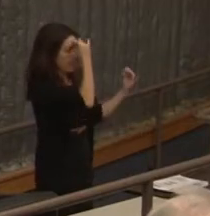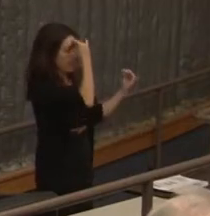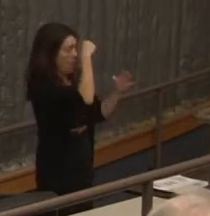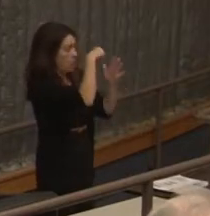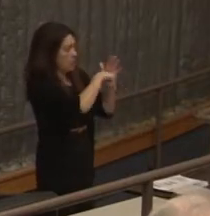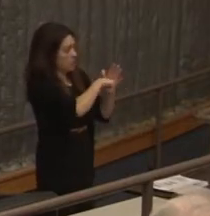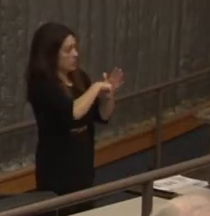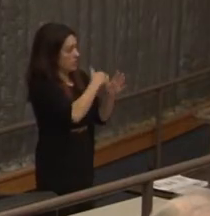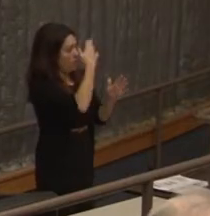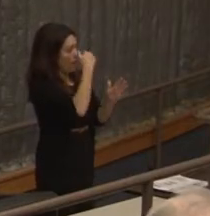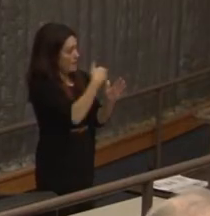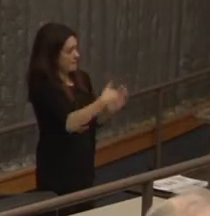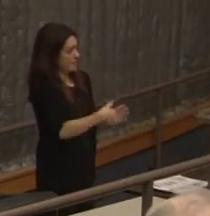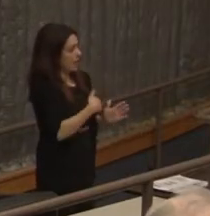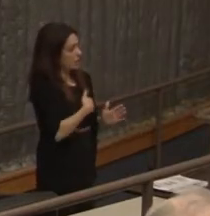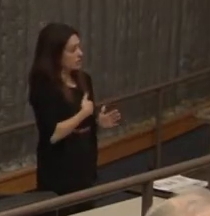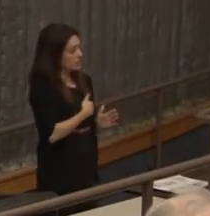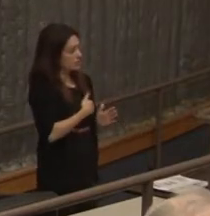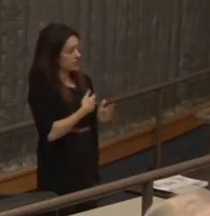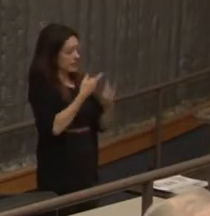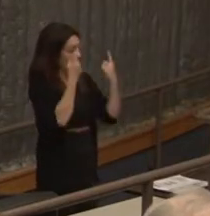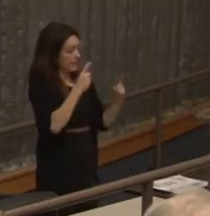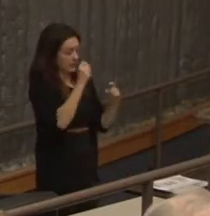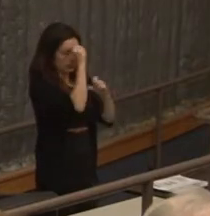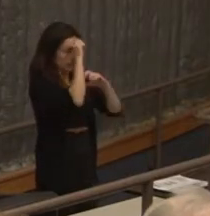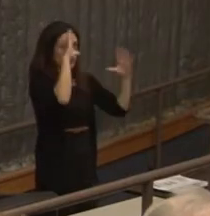He paints the images.